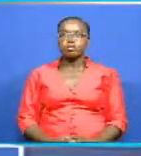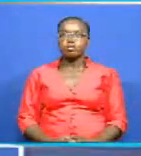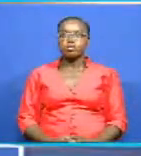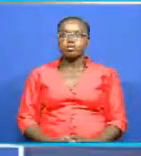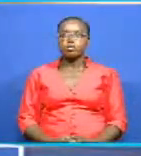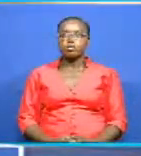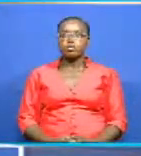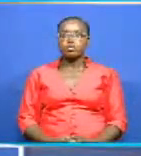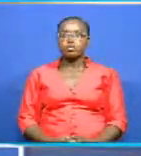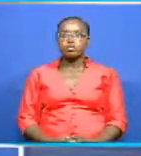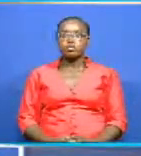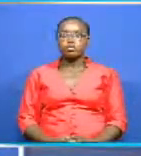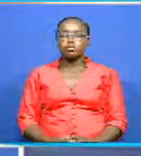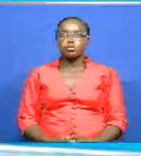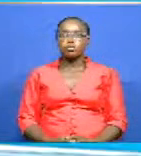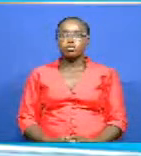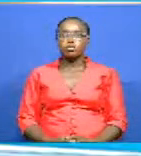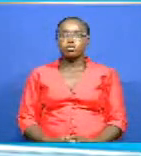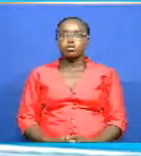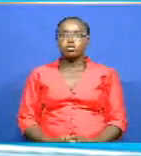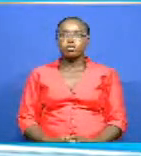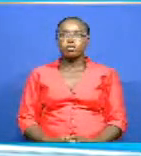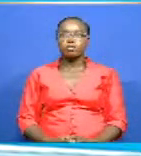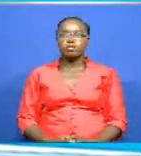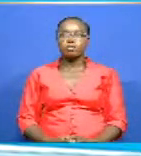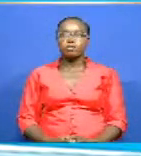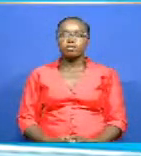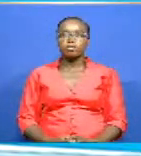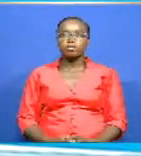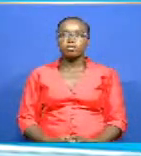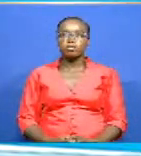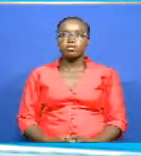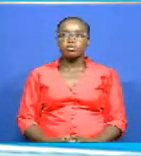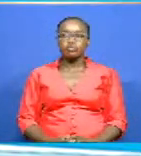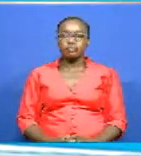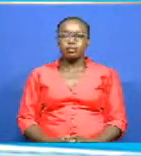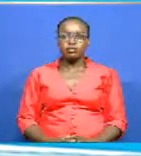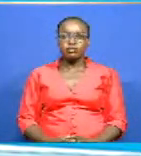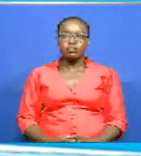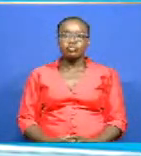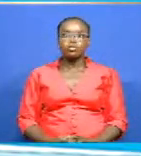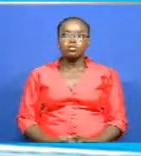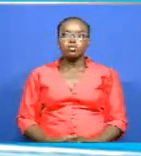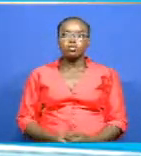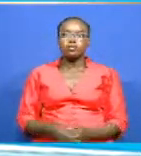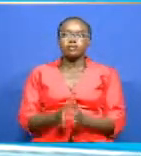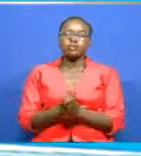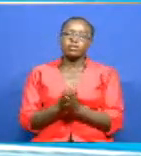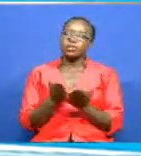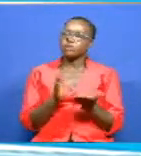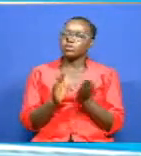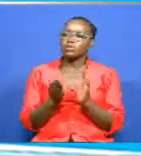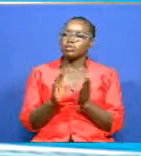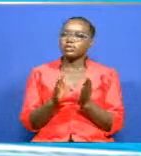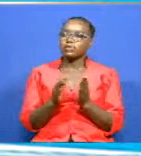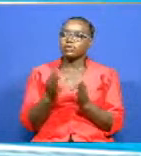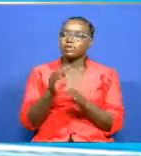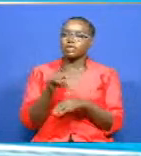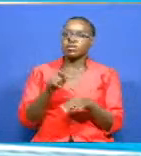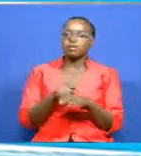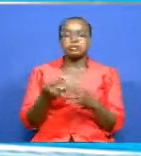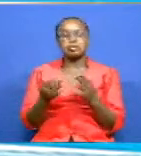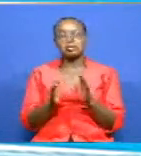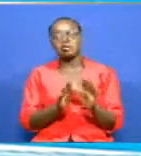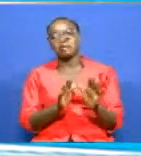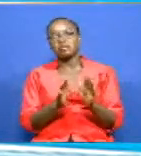Well, that's it for David Kenani Maraga as the Chief Justice of the Republic of Kenya, with about 3 hours left to